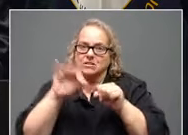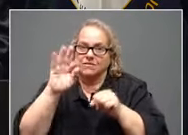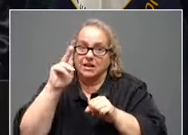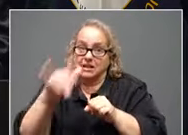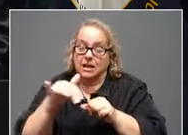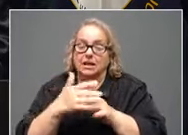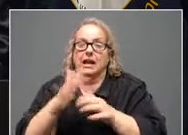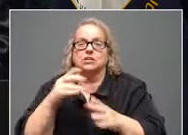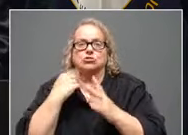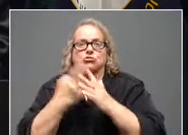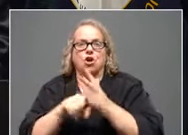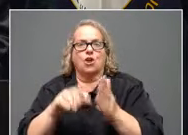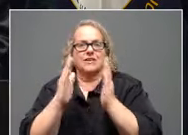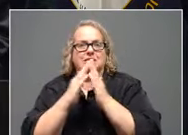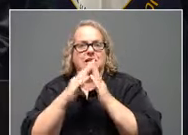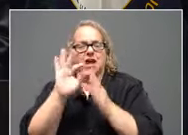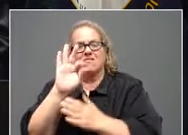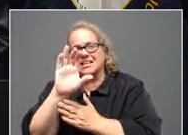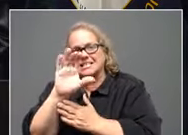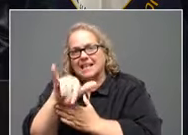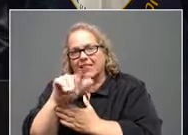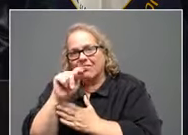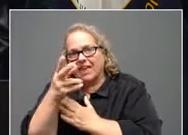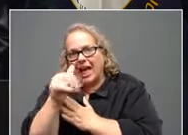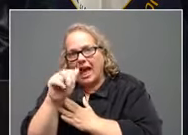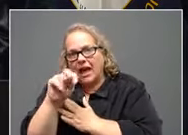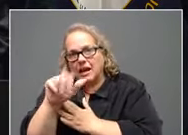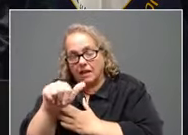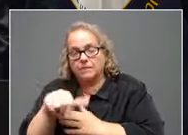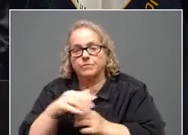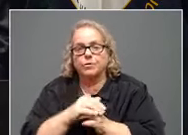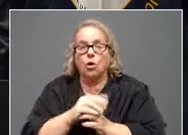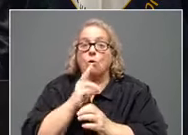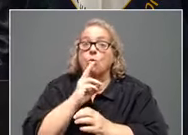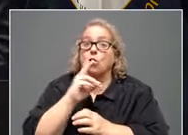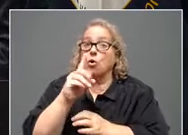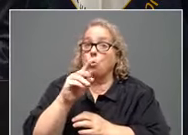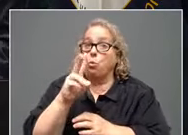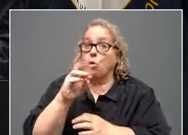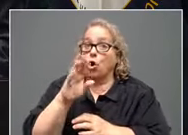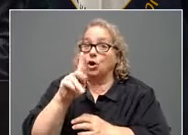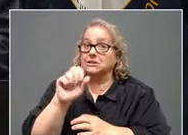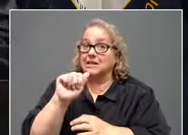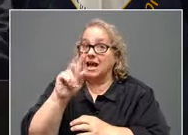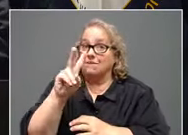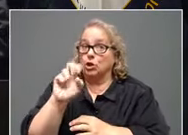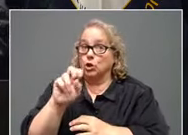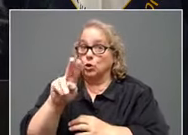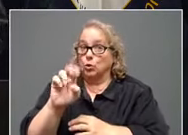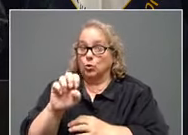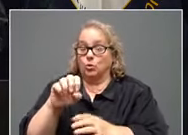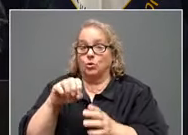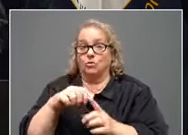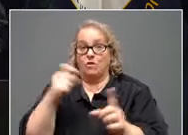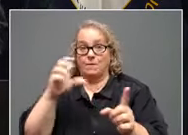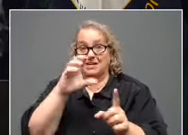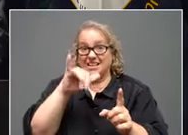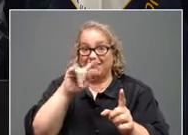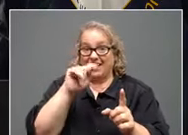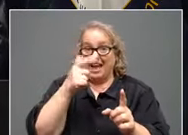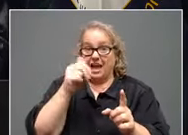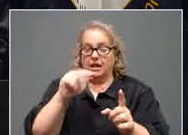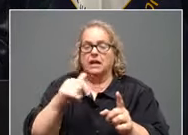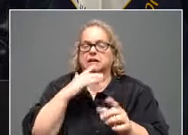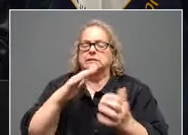city of Cynthiana. Waterworks Avenue in Cynthiana has been heavily damaged by flooding on the South Licking River. Erosion